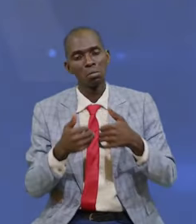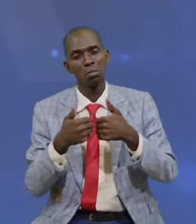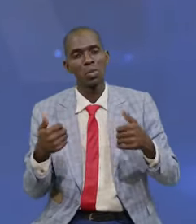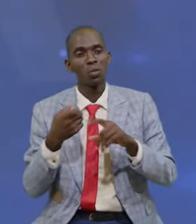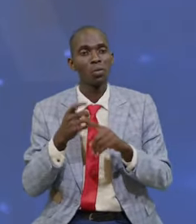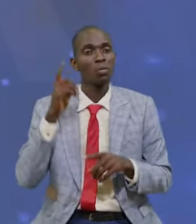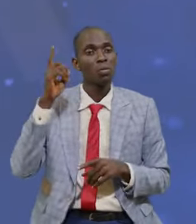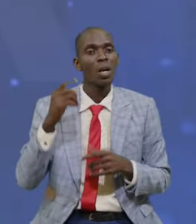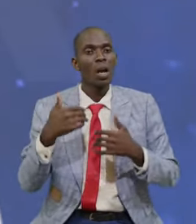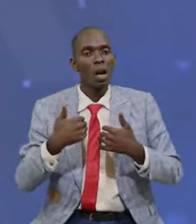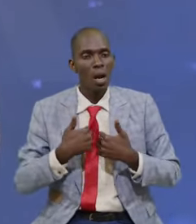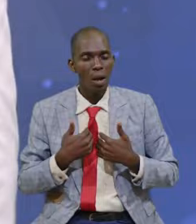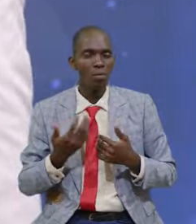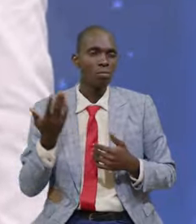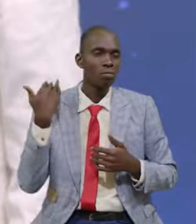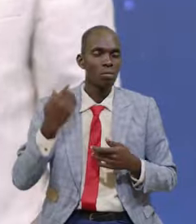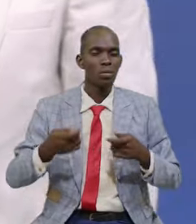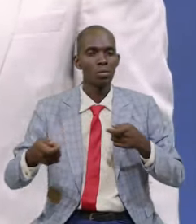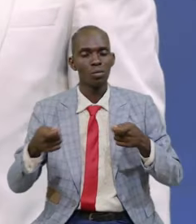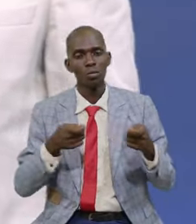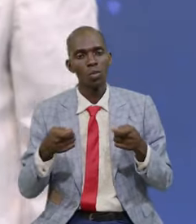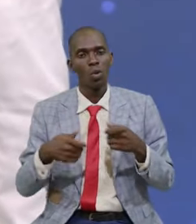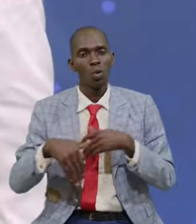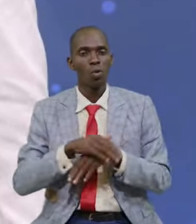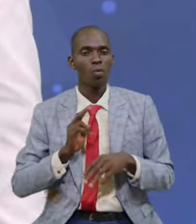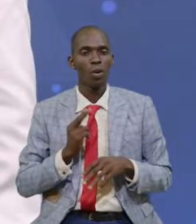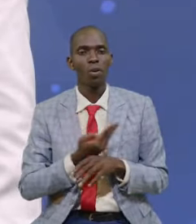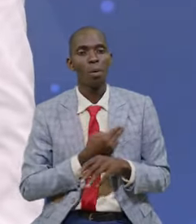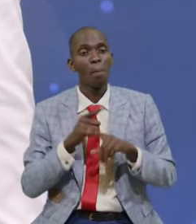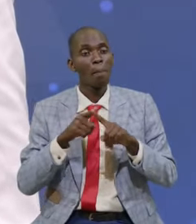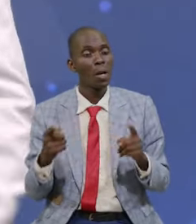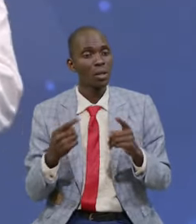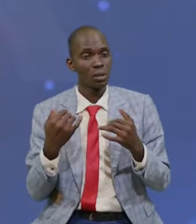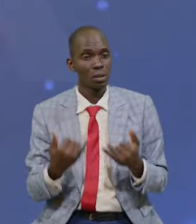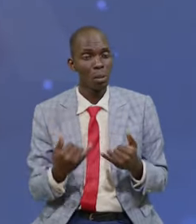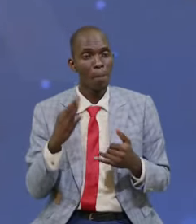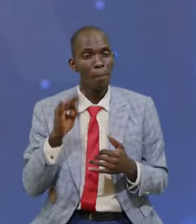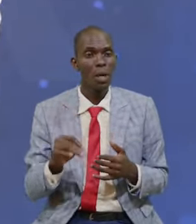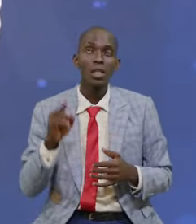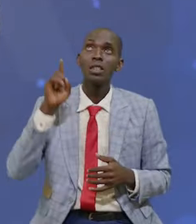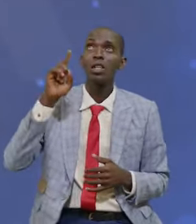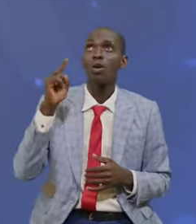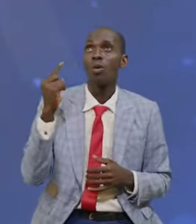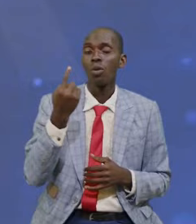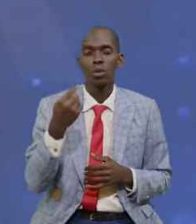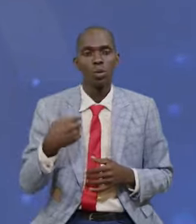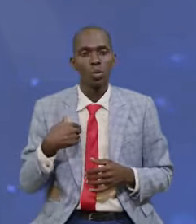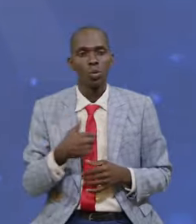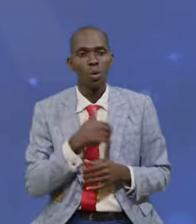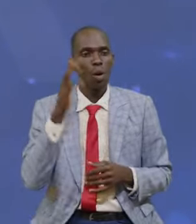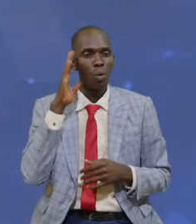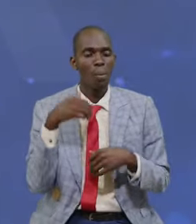had dominion over us, but now by thee only will we make